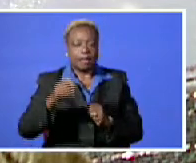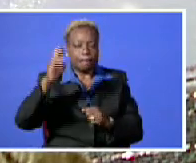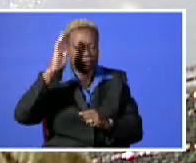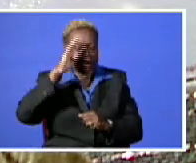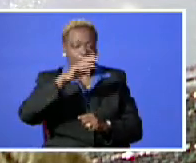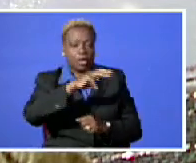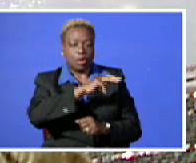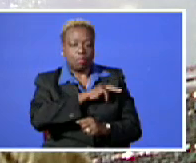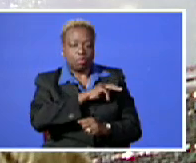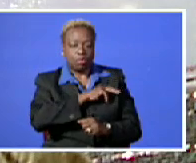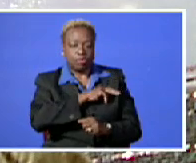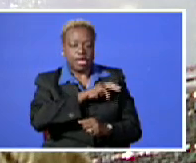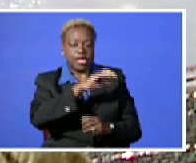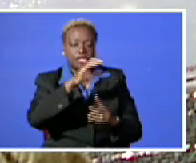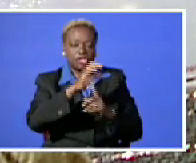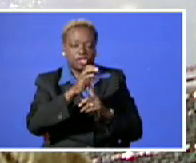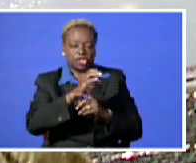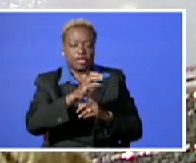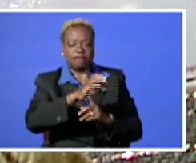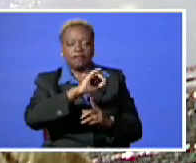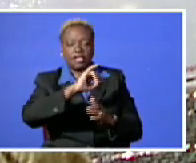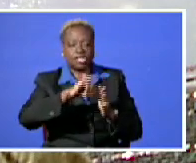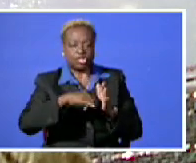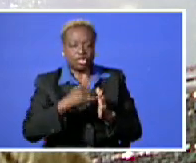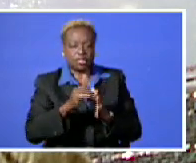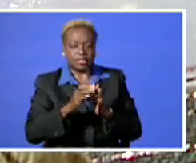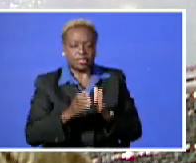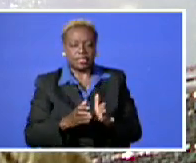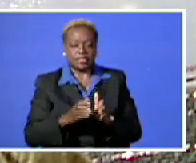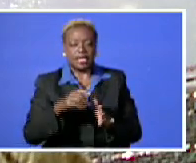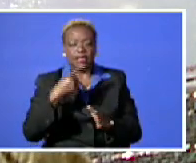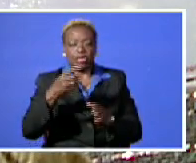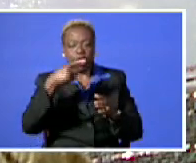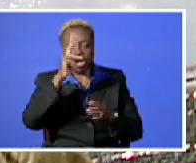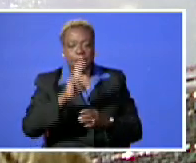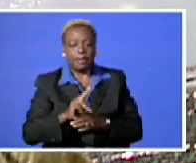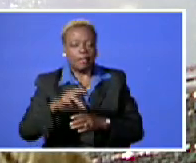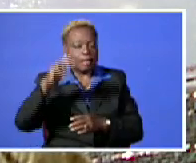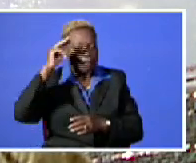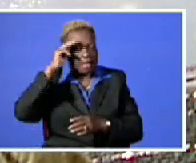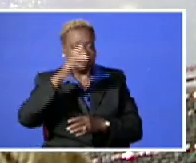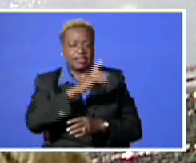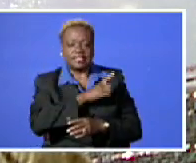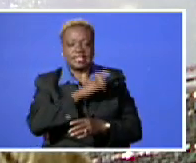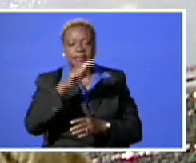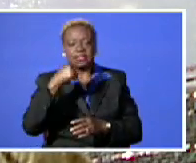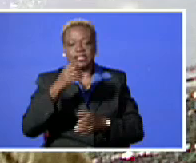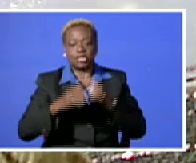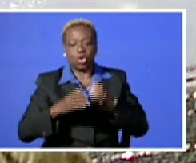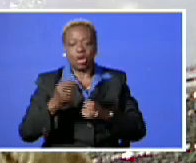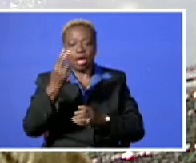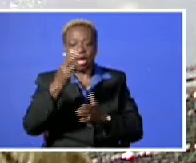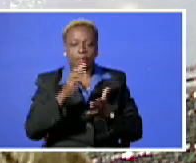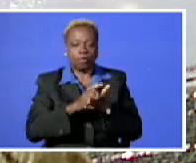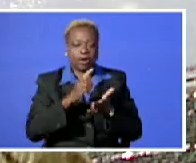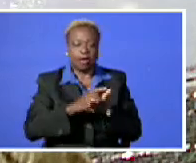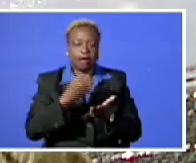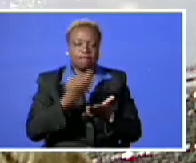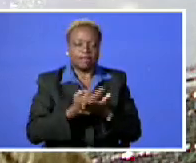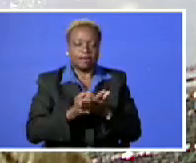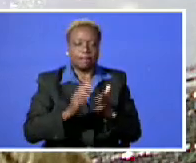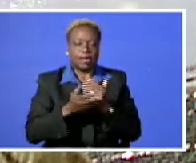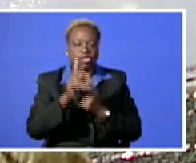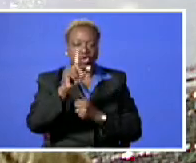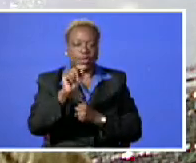day for the judiciary. Minister of National Security, the Honorable Marvin Dames, says the court's upgrade, also funded by the